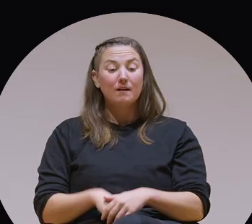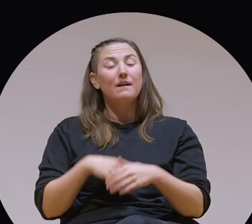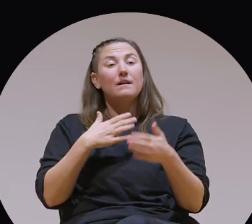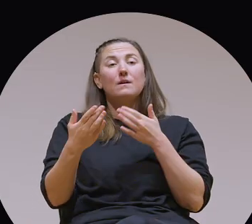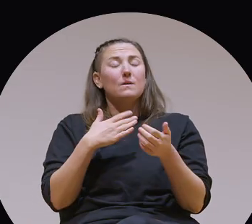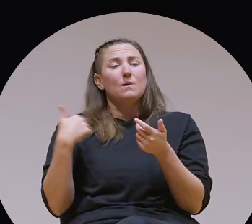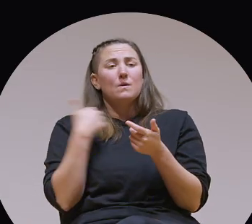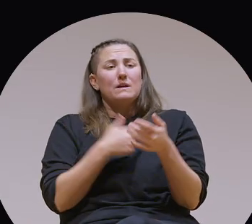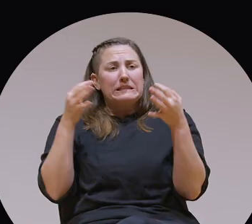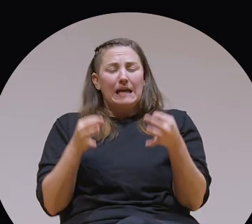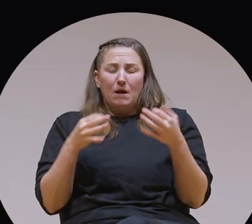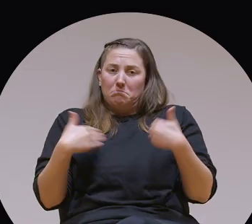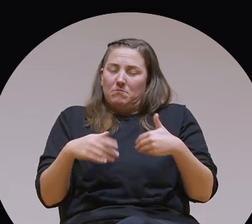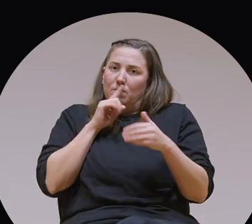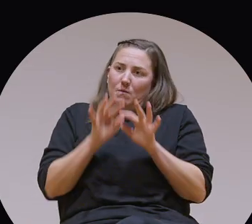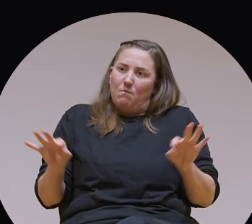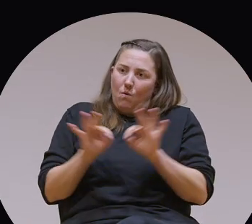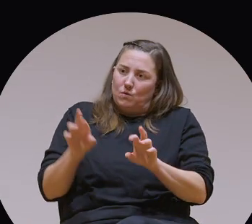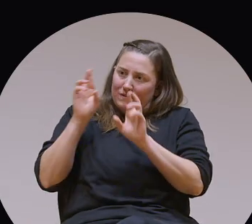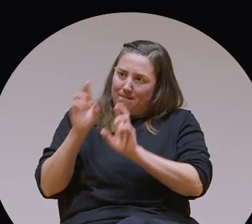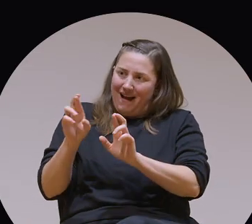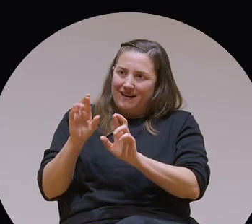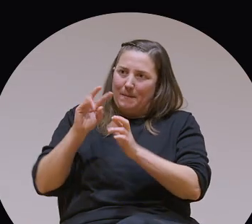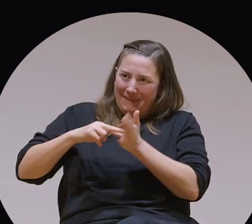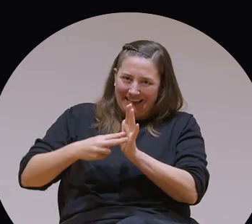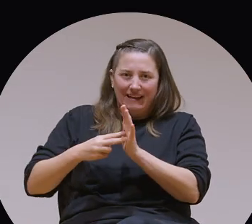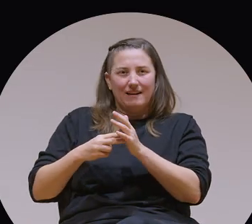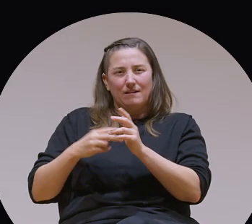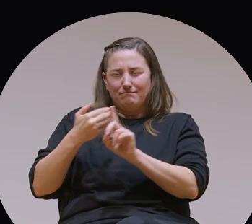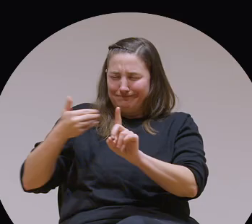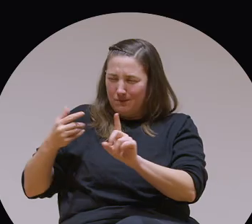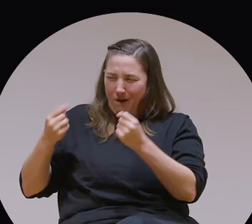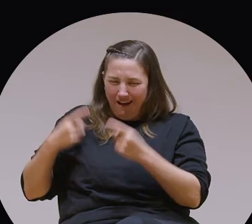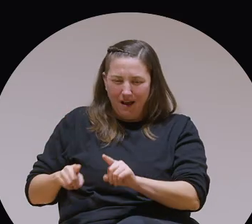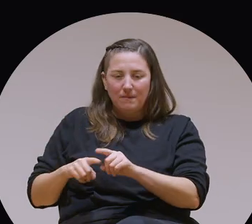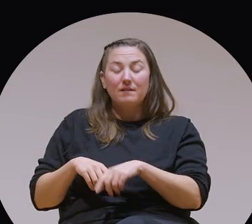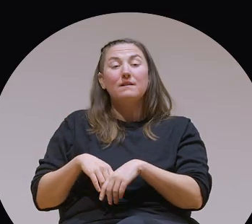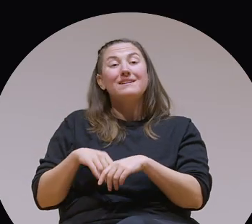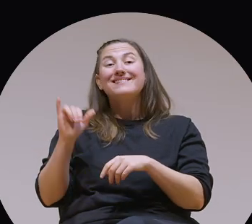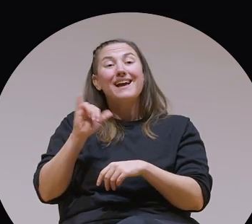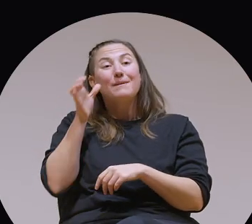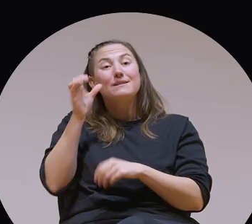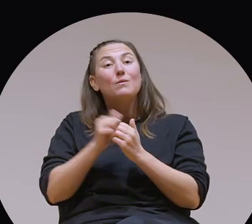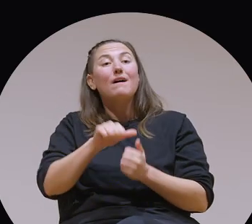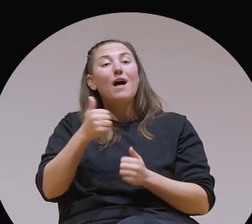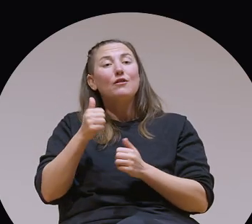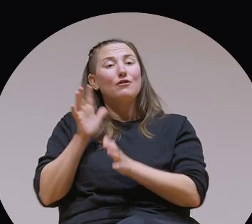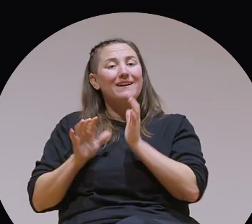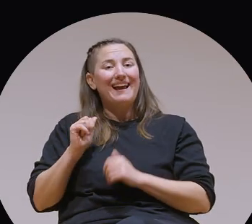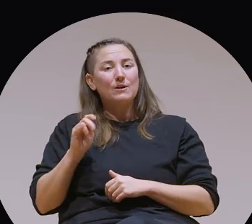was we really need to respect the provenance of these pieces. Although they're not antiquities, what we need to do is to work with